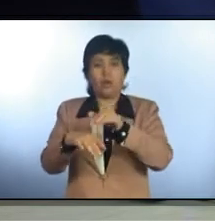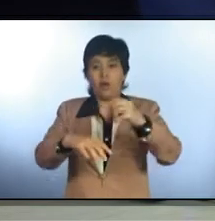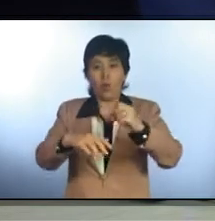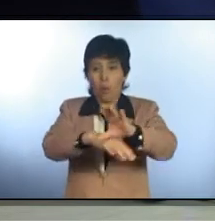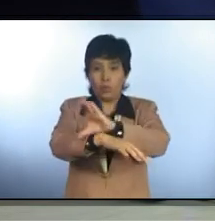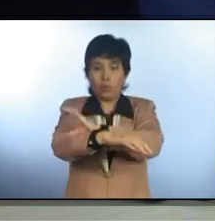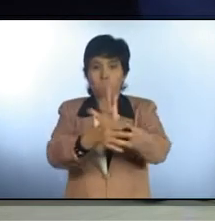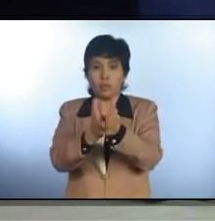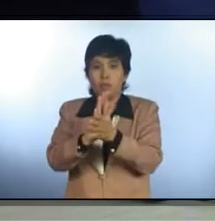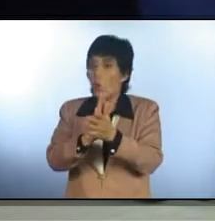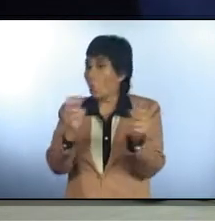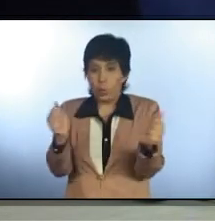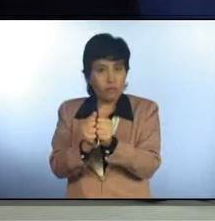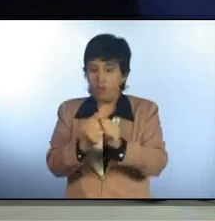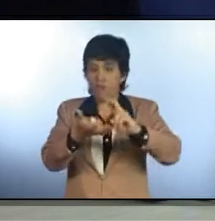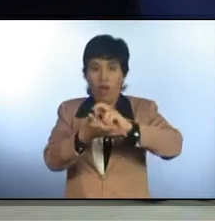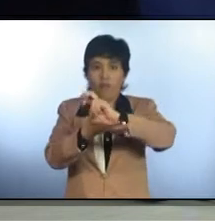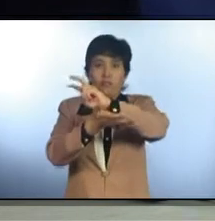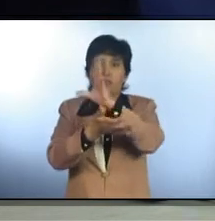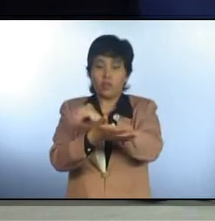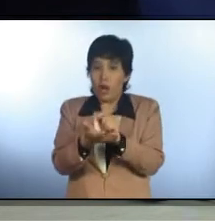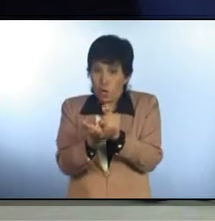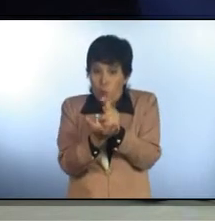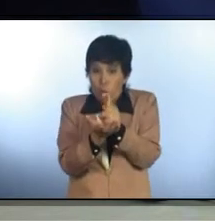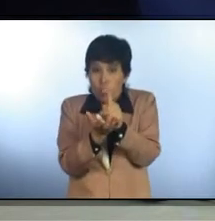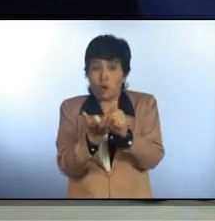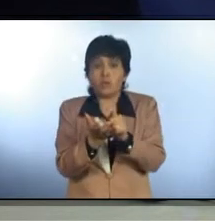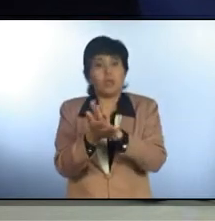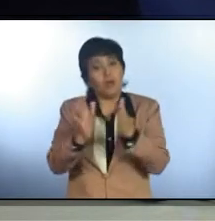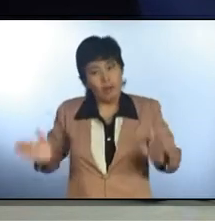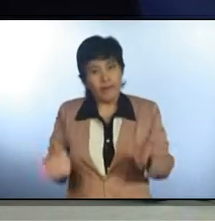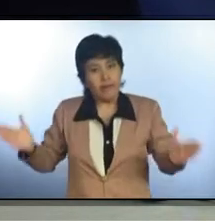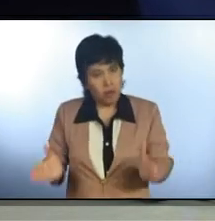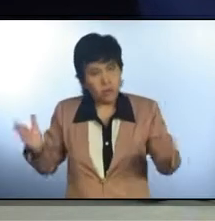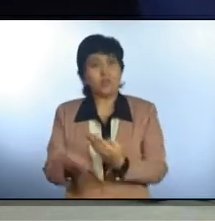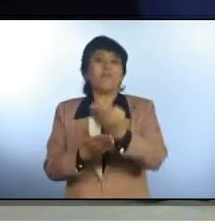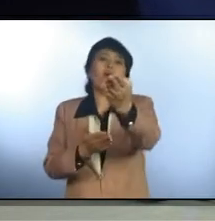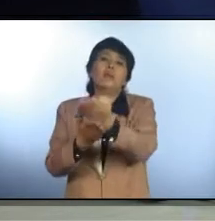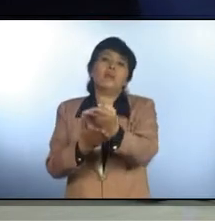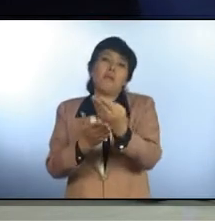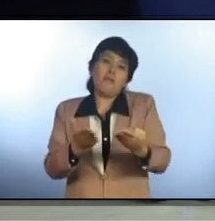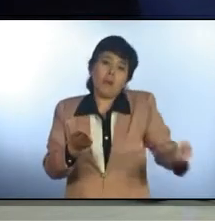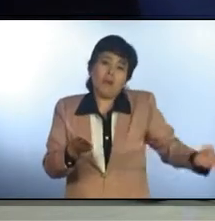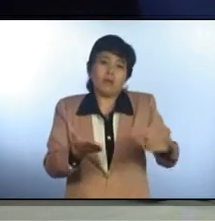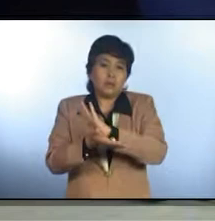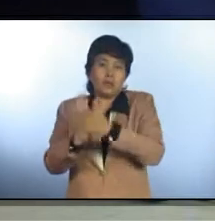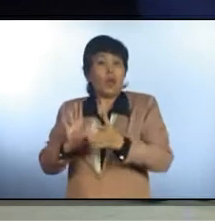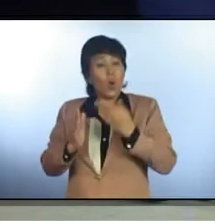infected with virus and worm, and they would encourage you to just buy their products. Yeah, good